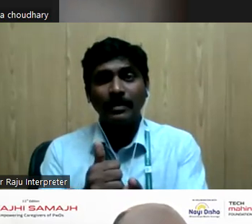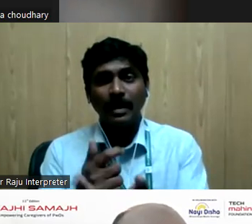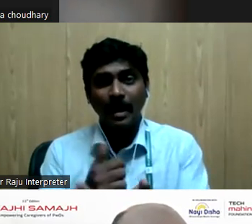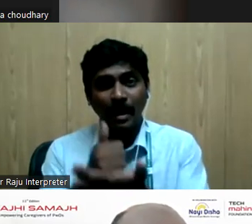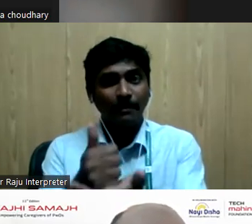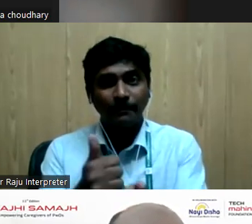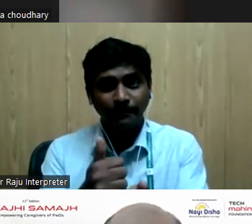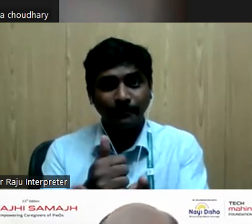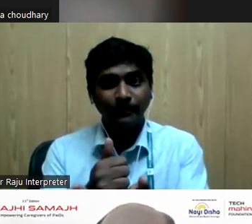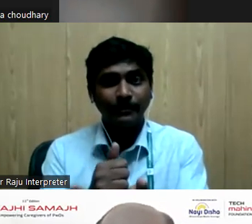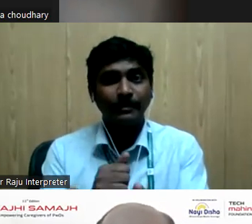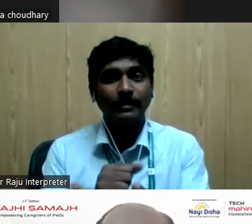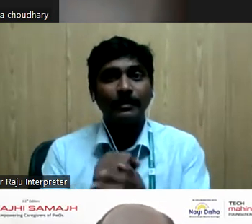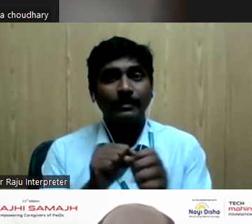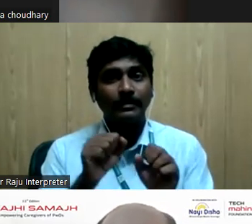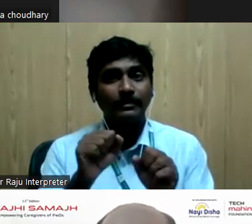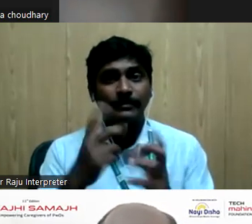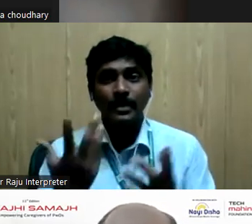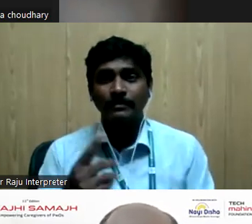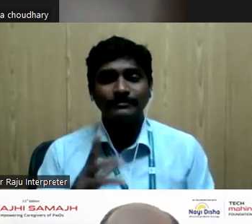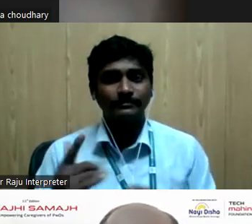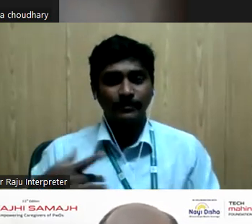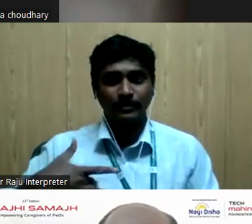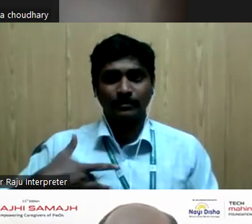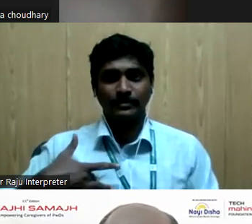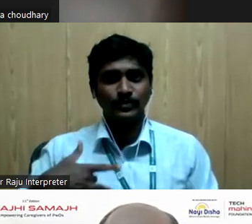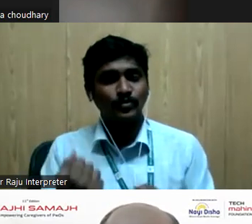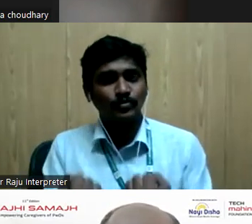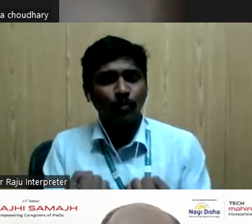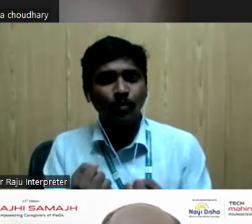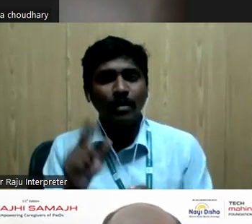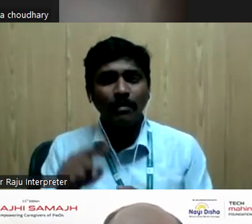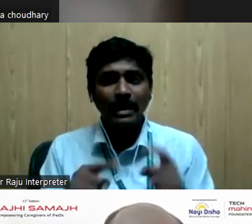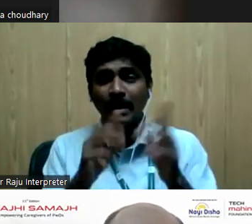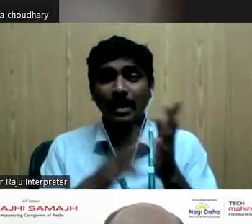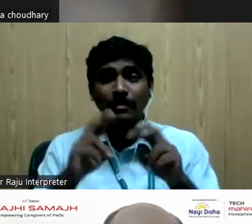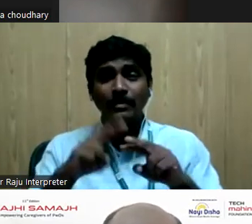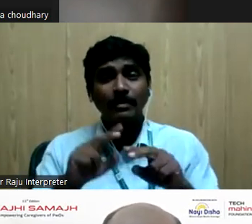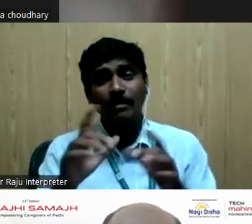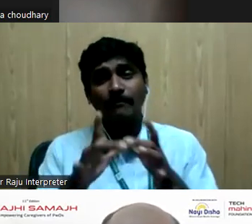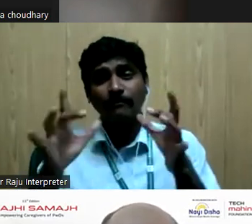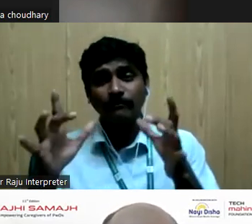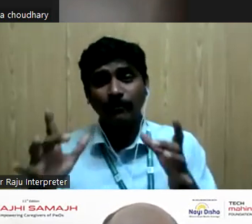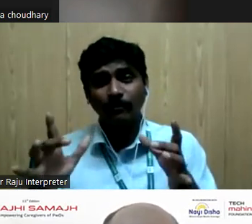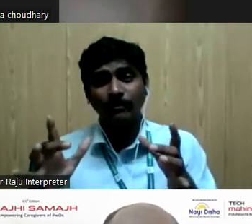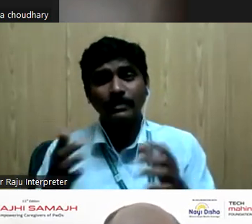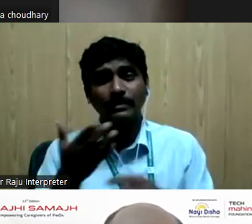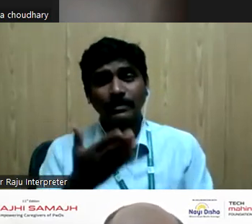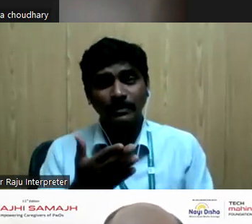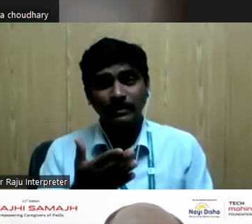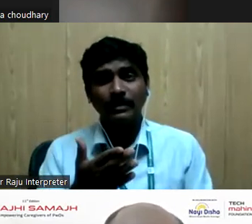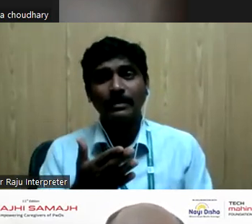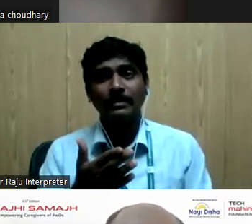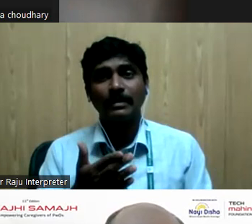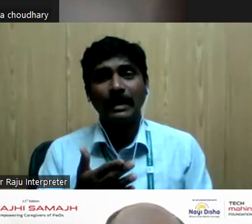to become emotionally stronger. You know, we at Tech Mahindra Foundation have been working on the idea of social, emotional, and ethical learning for the last